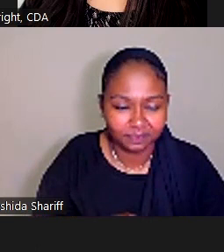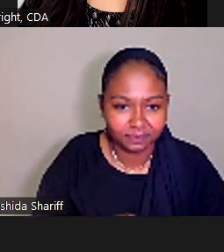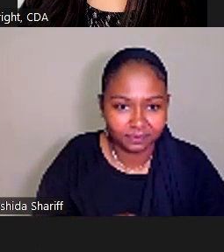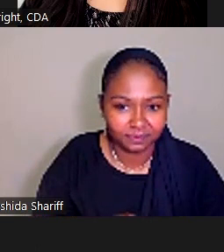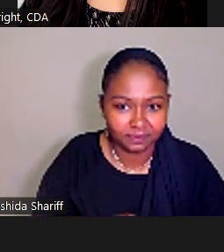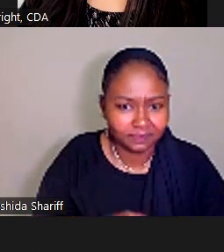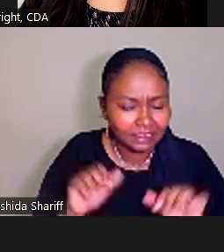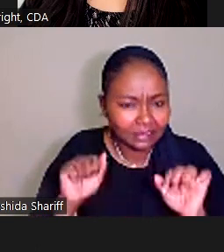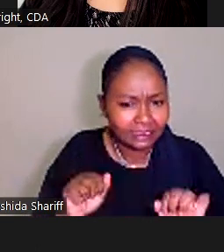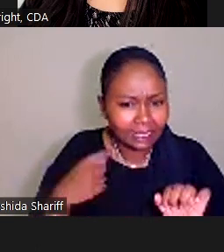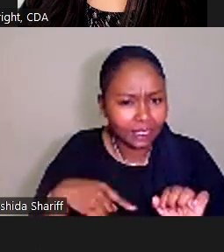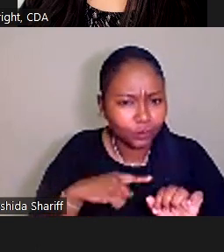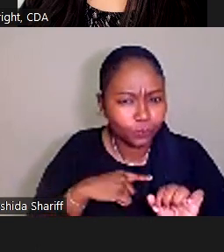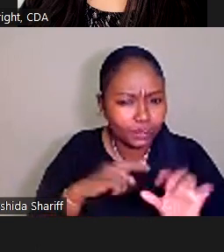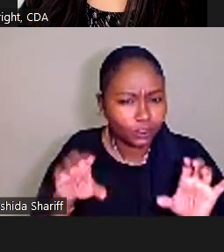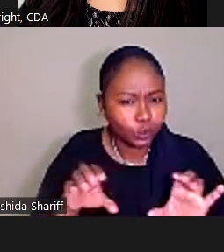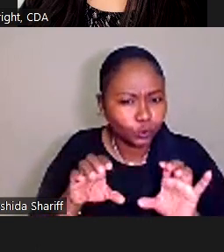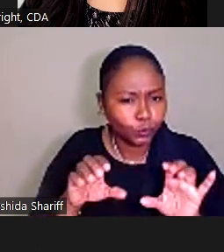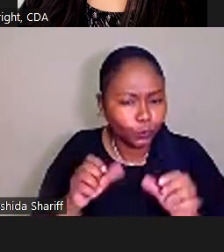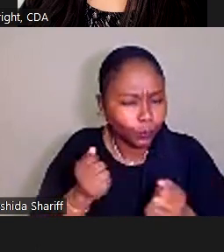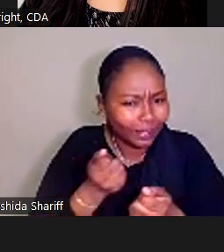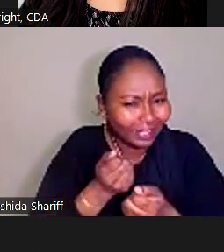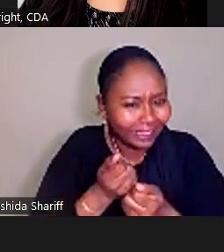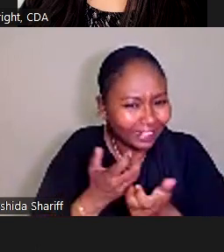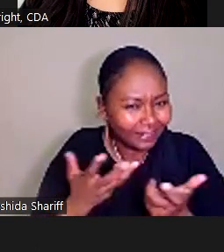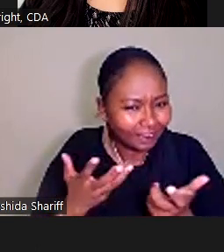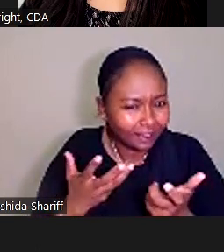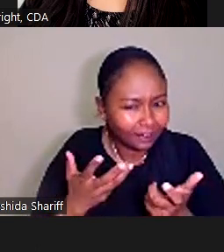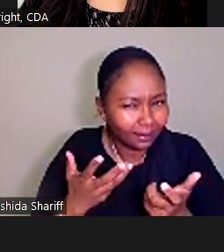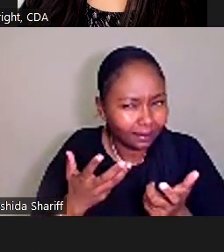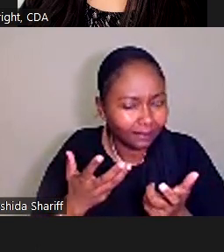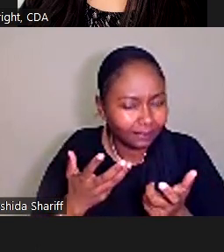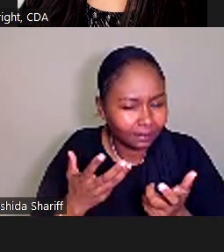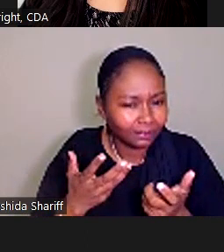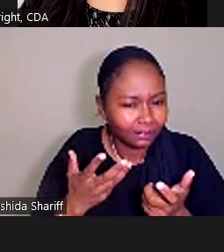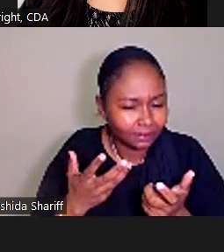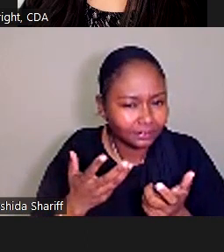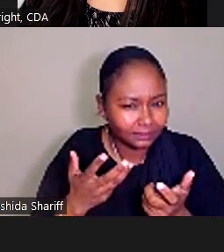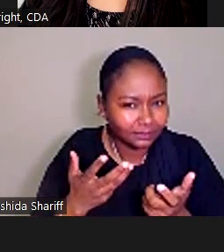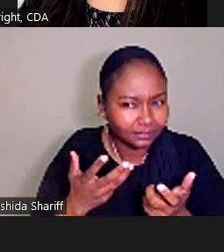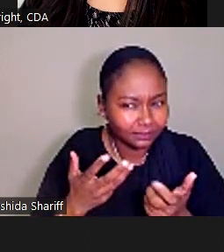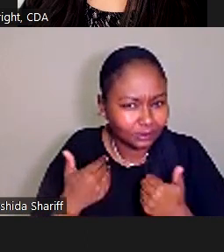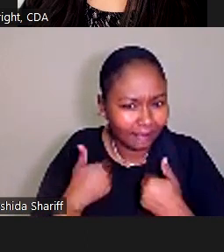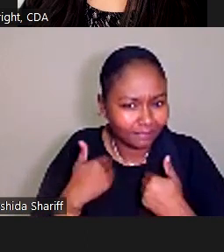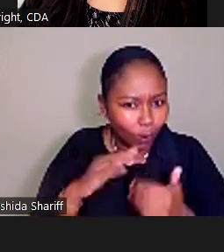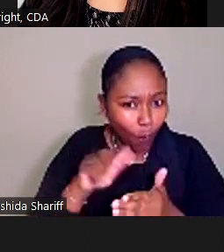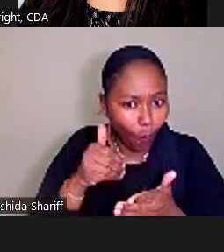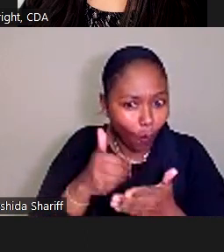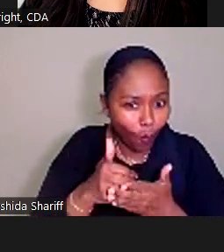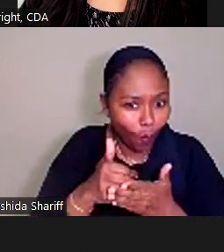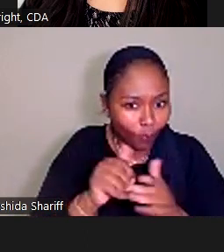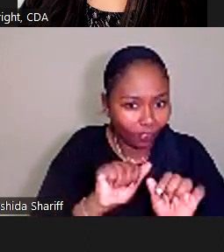can we do anything to get all the agency and